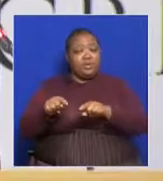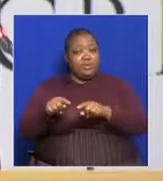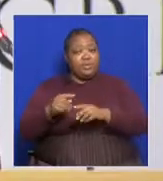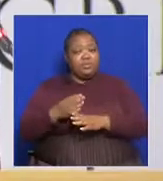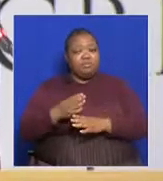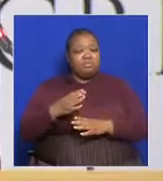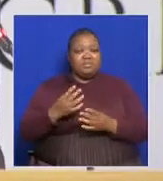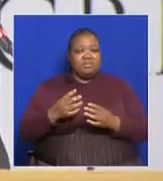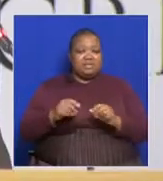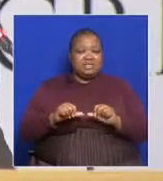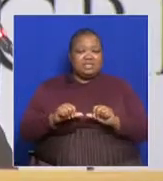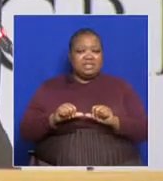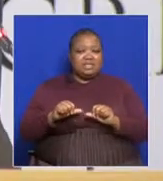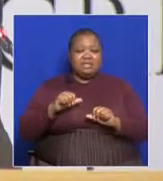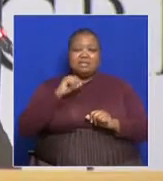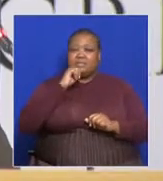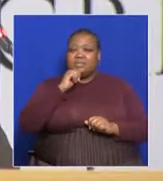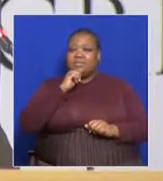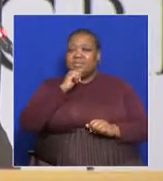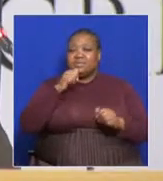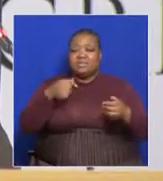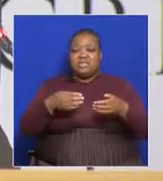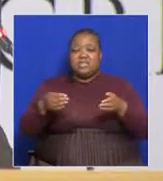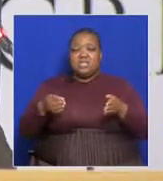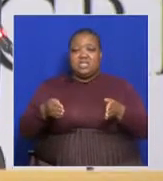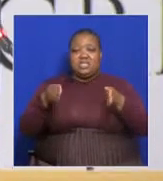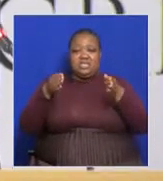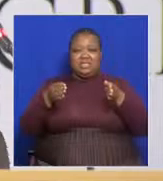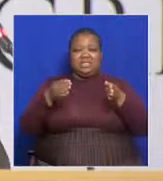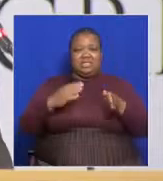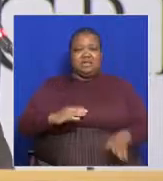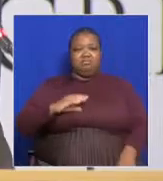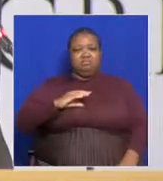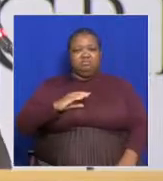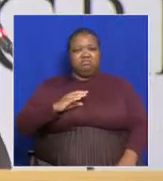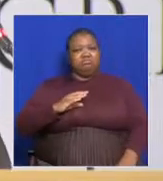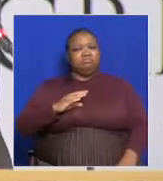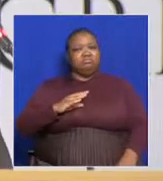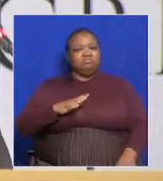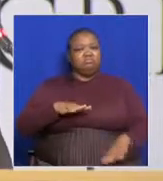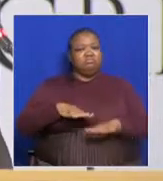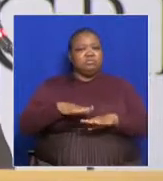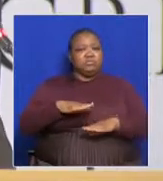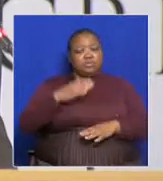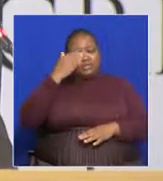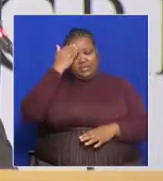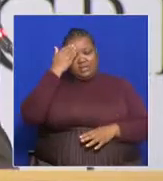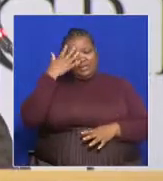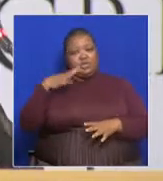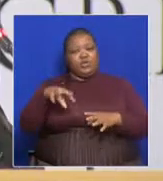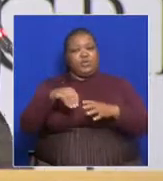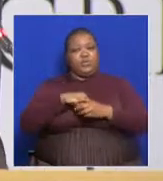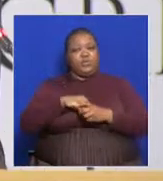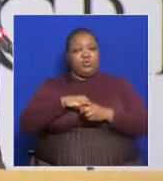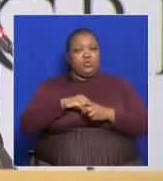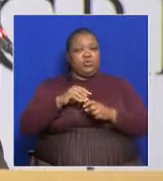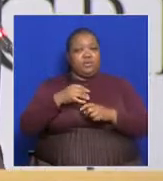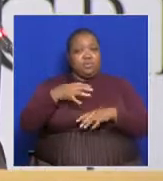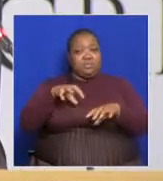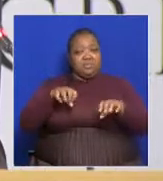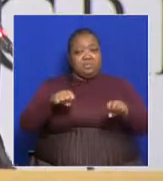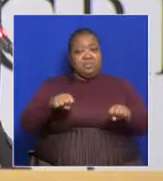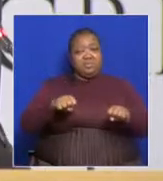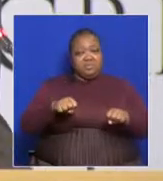when I heard it's a container thing, yes, it will boost your ego to know that you've been part of a bust where, and most of the times in a container, you're not